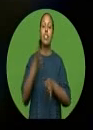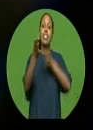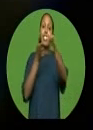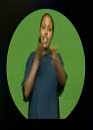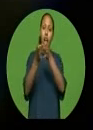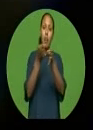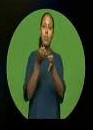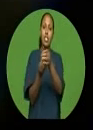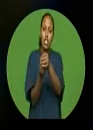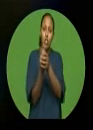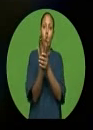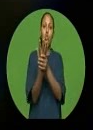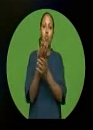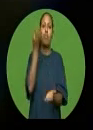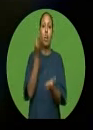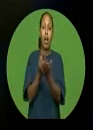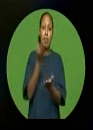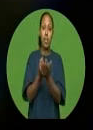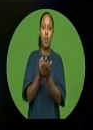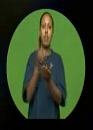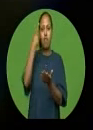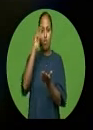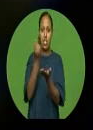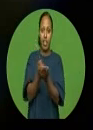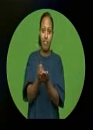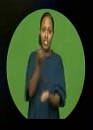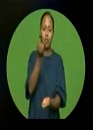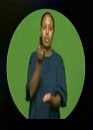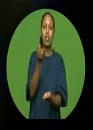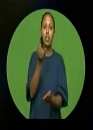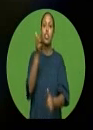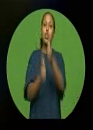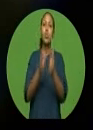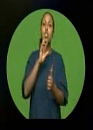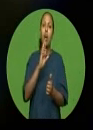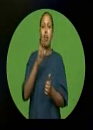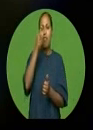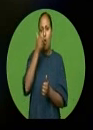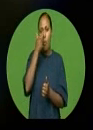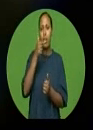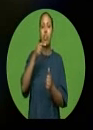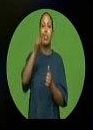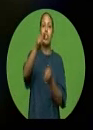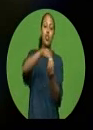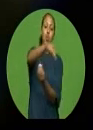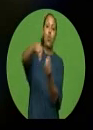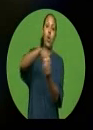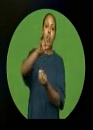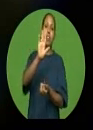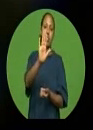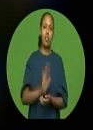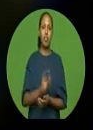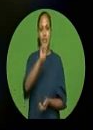Describe the sources of capital for investments which are common in your locality.